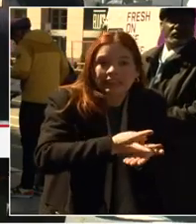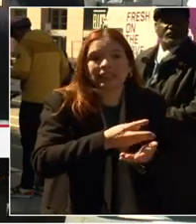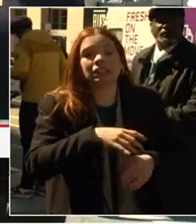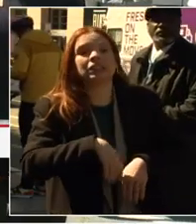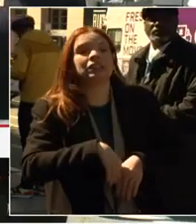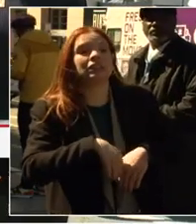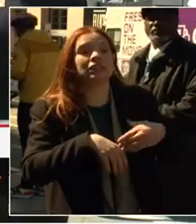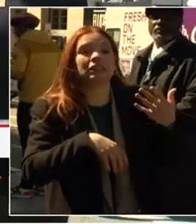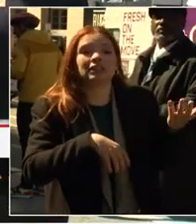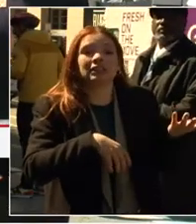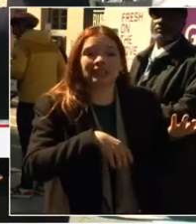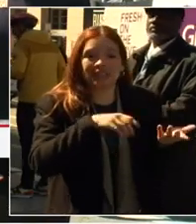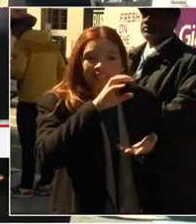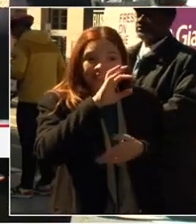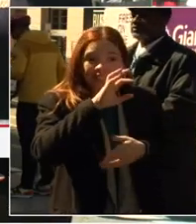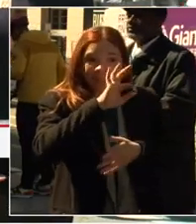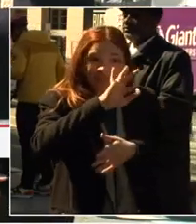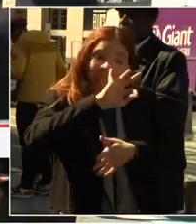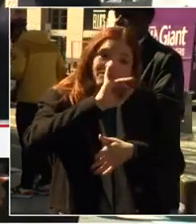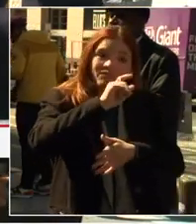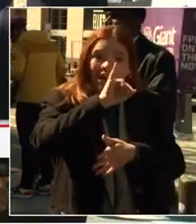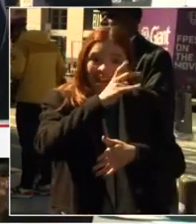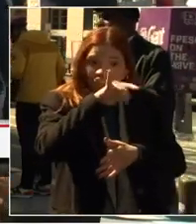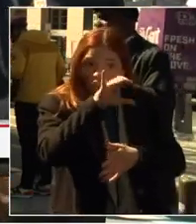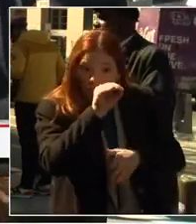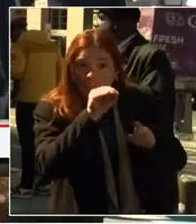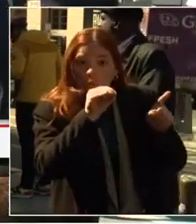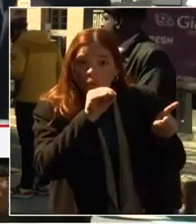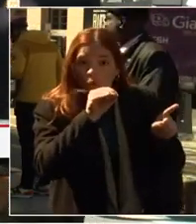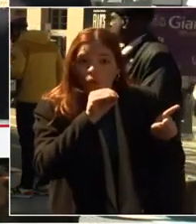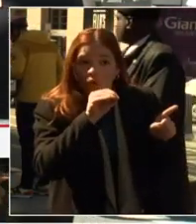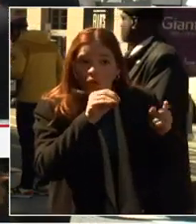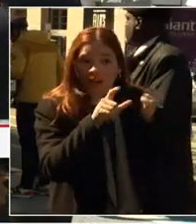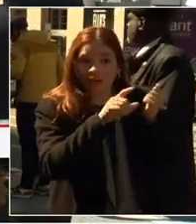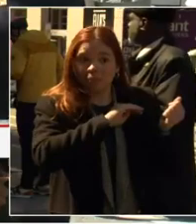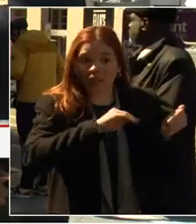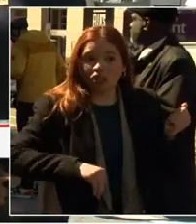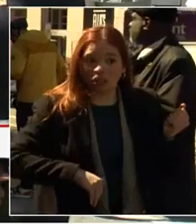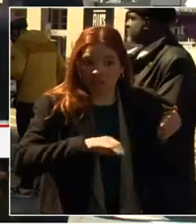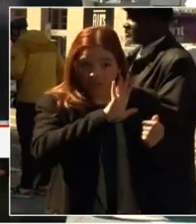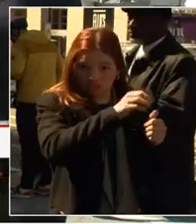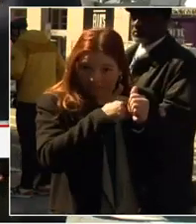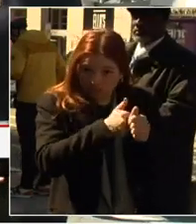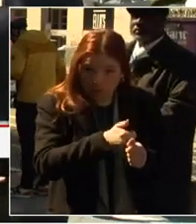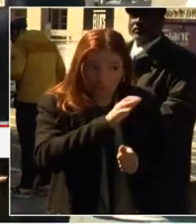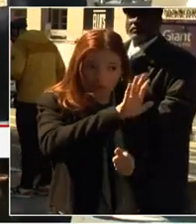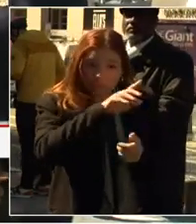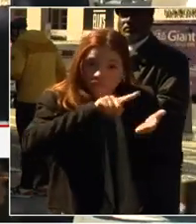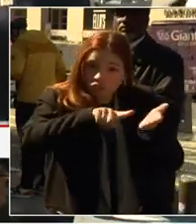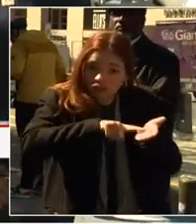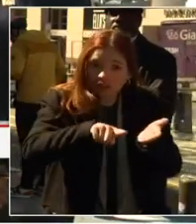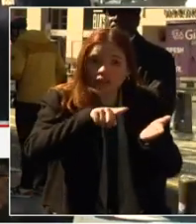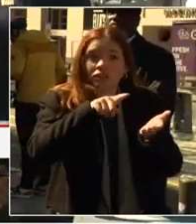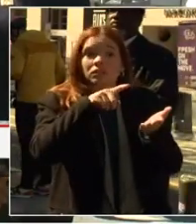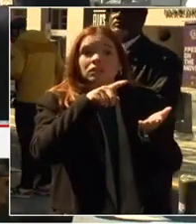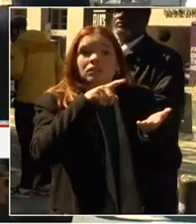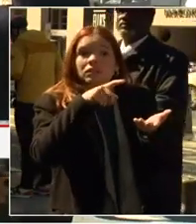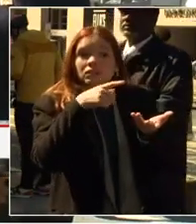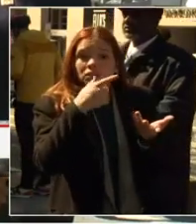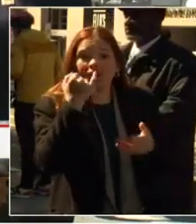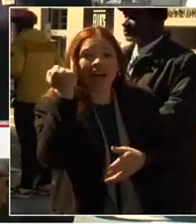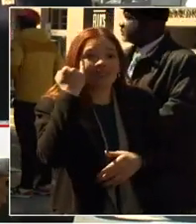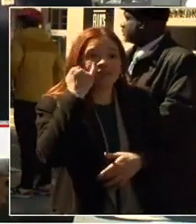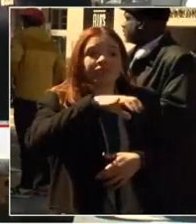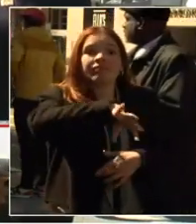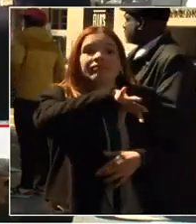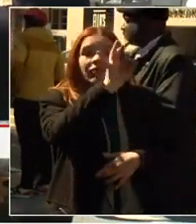the logistics of how your office works. If you found criminal activity, would you refer that to what would you do? Do you refer that